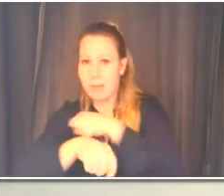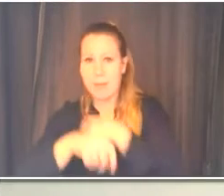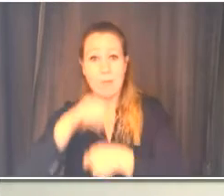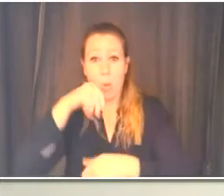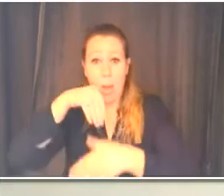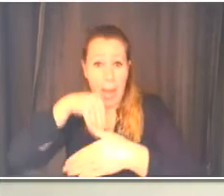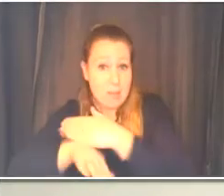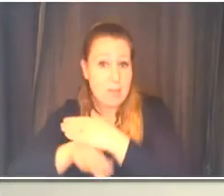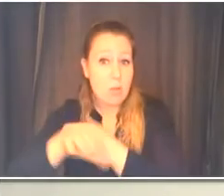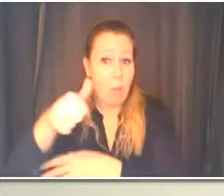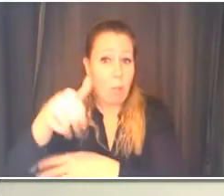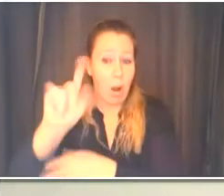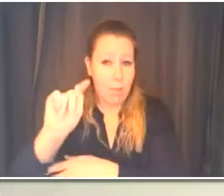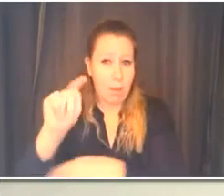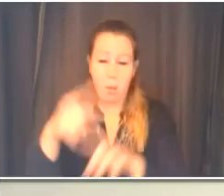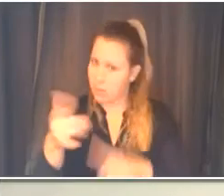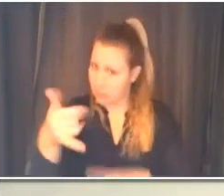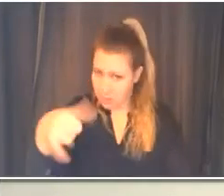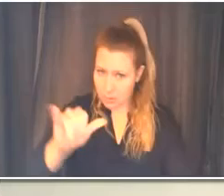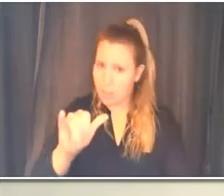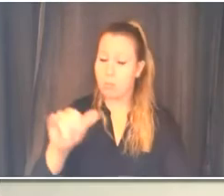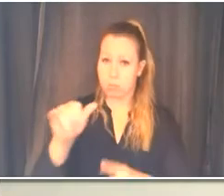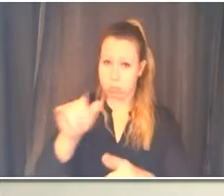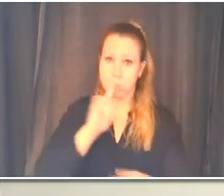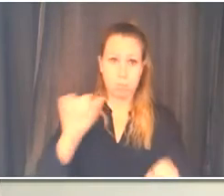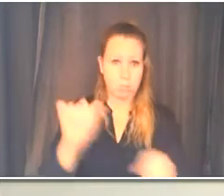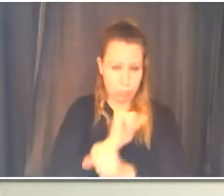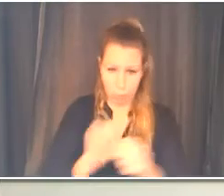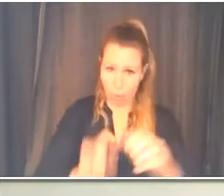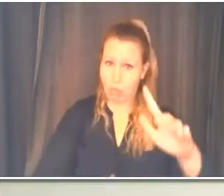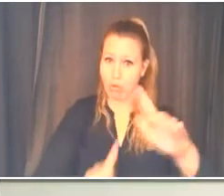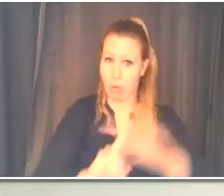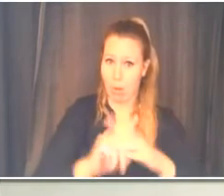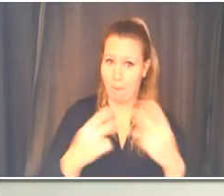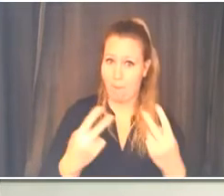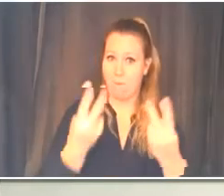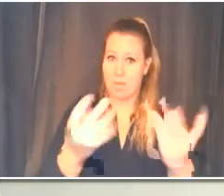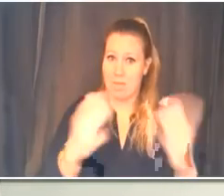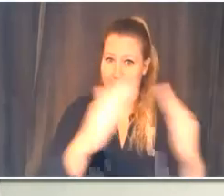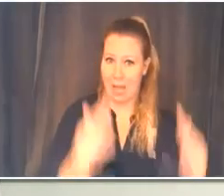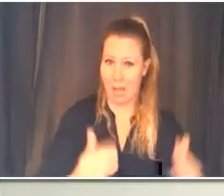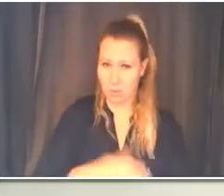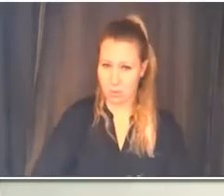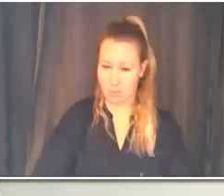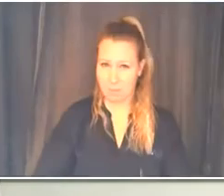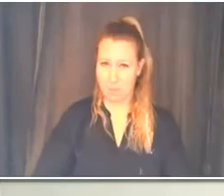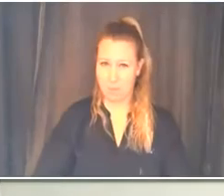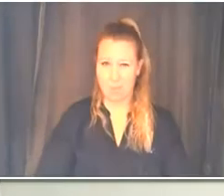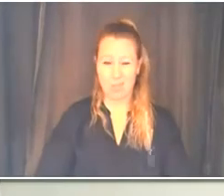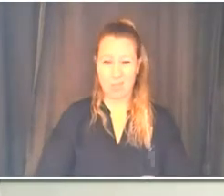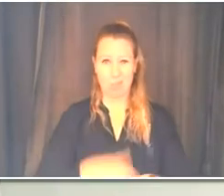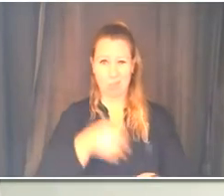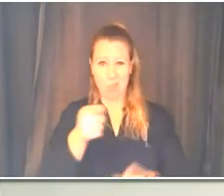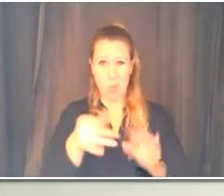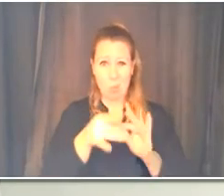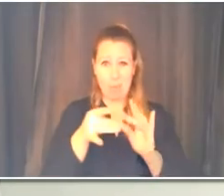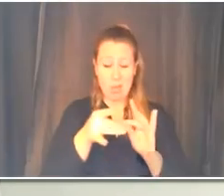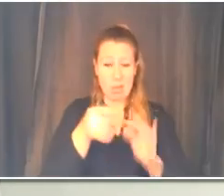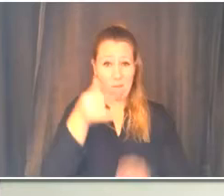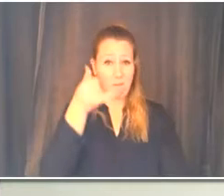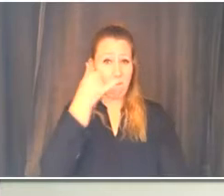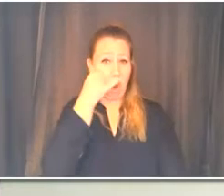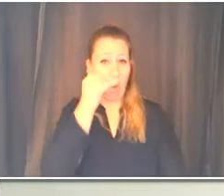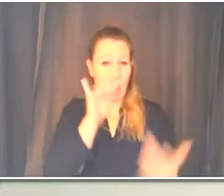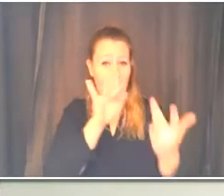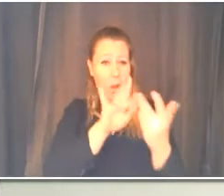acknowledge that I totally understand this really difficult task that you all have right now but I I